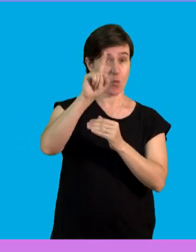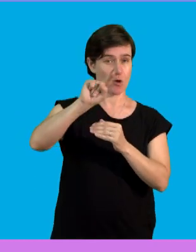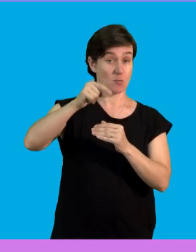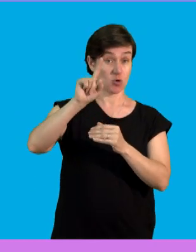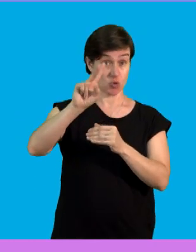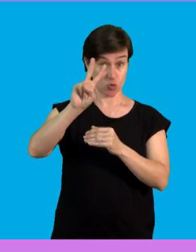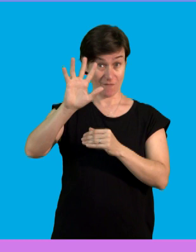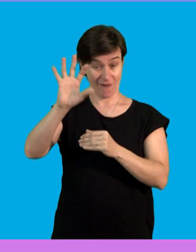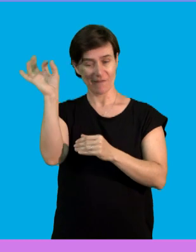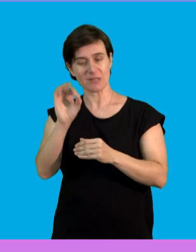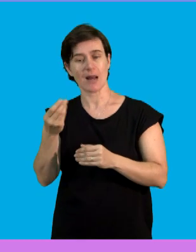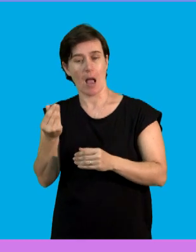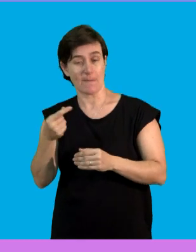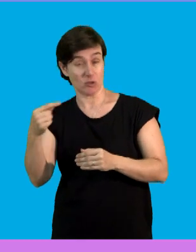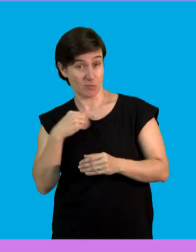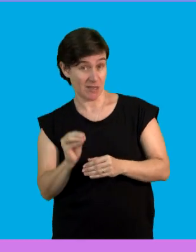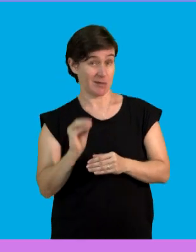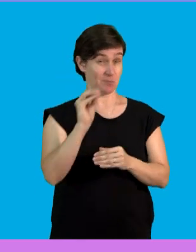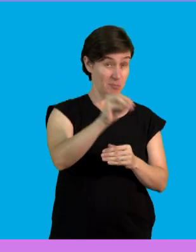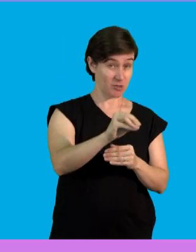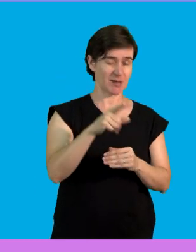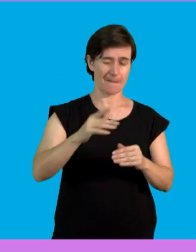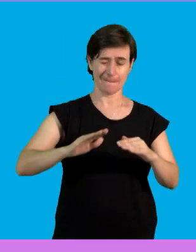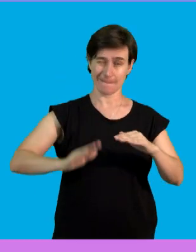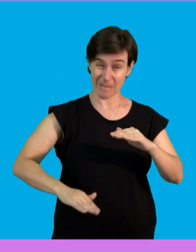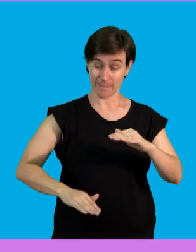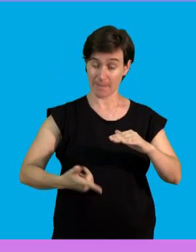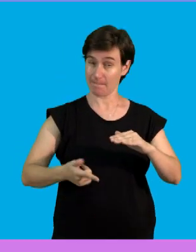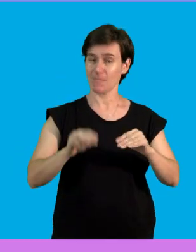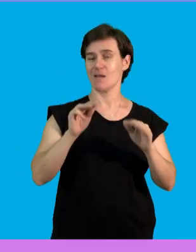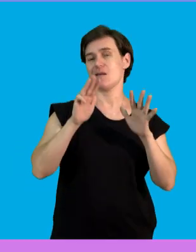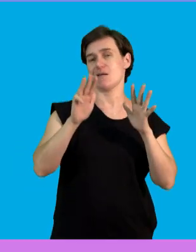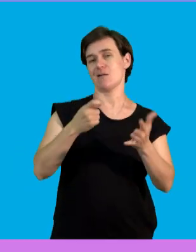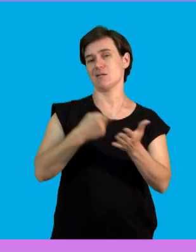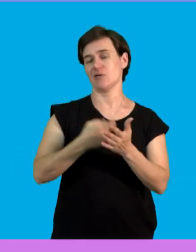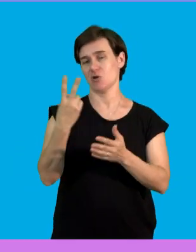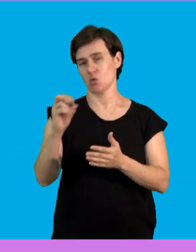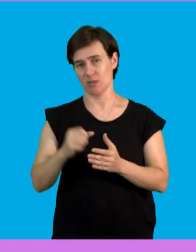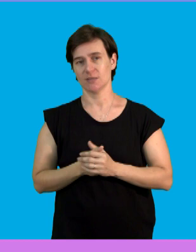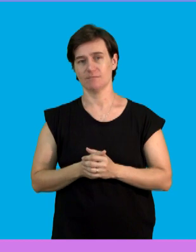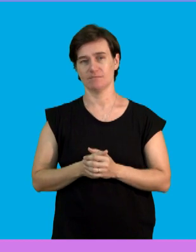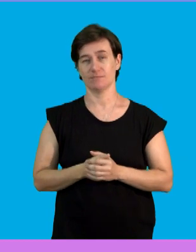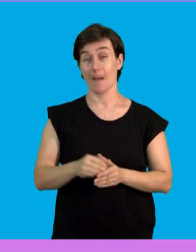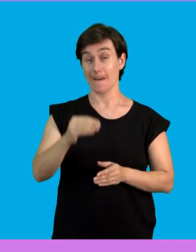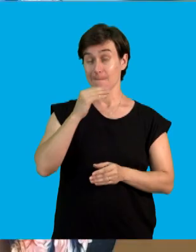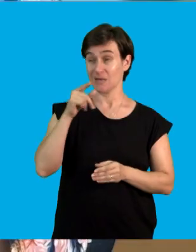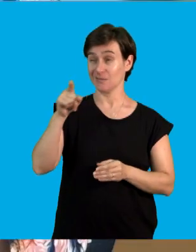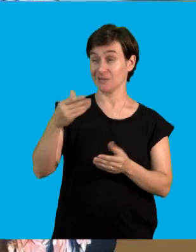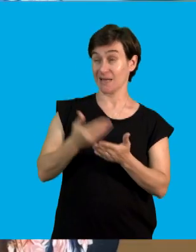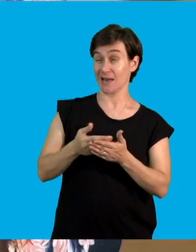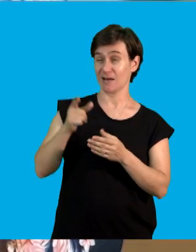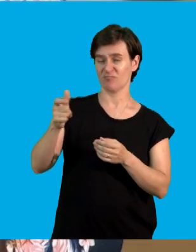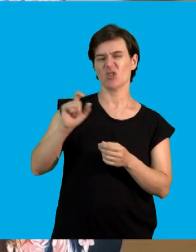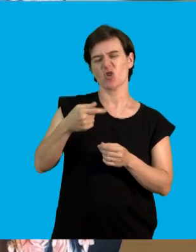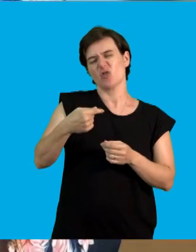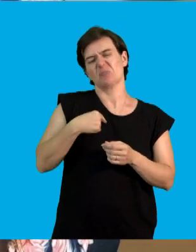1.25% of the value, minimum of 19.20 Rand, meaning they cannot charge you less